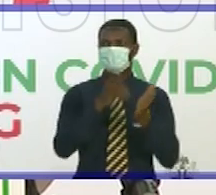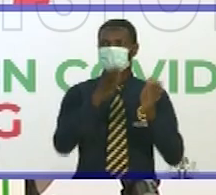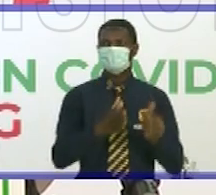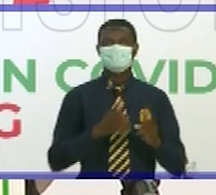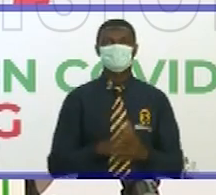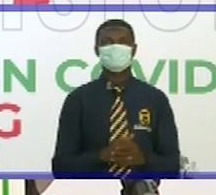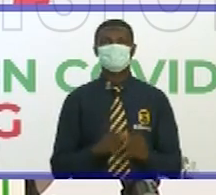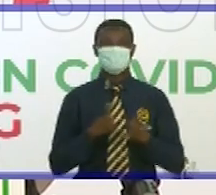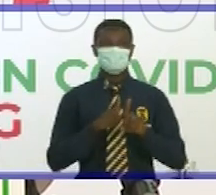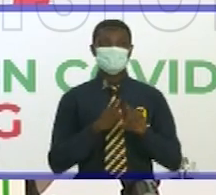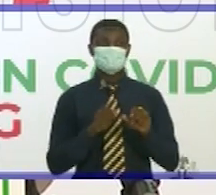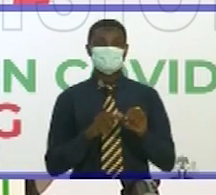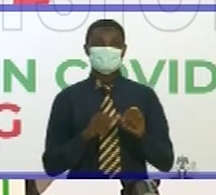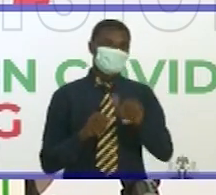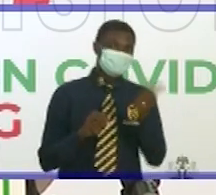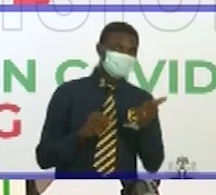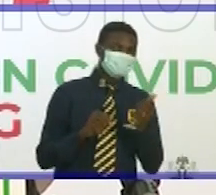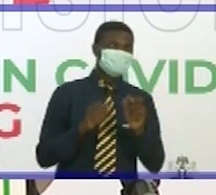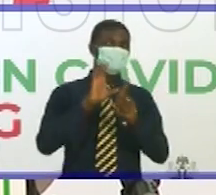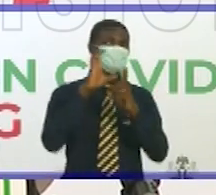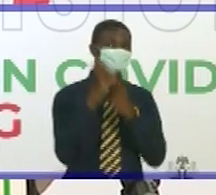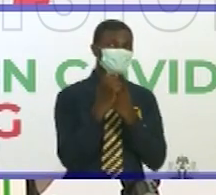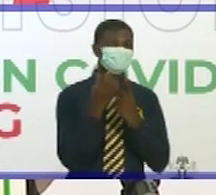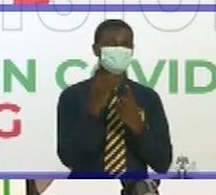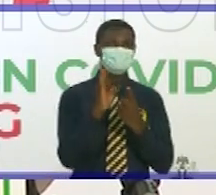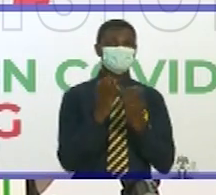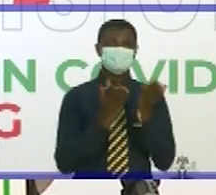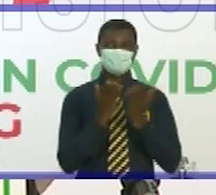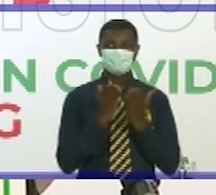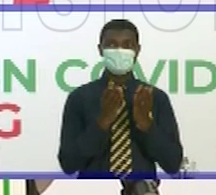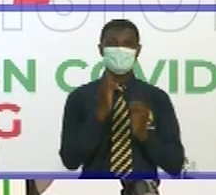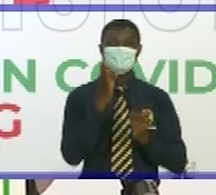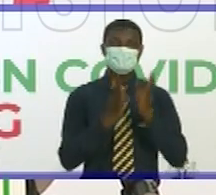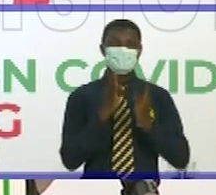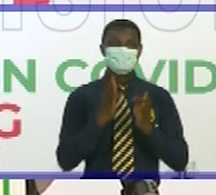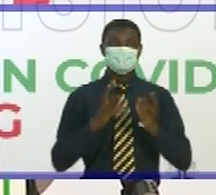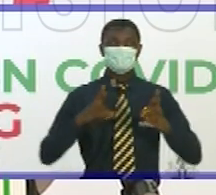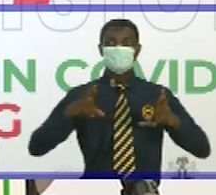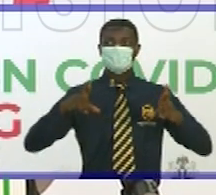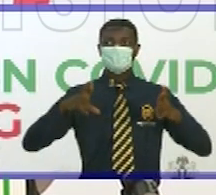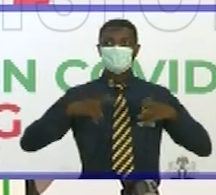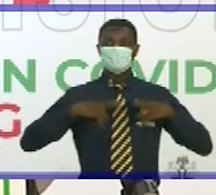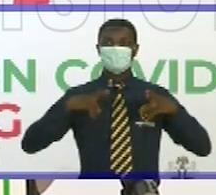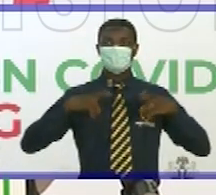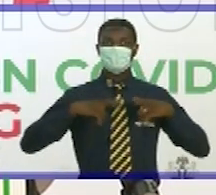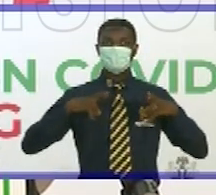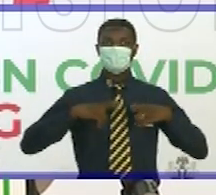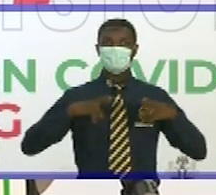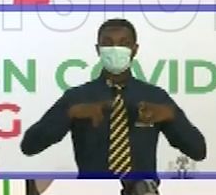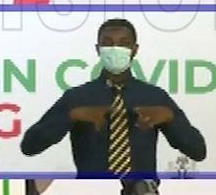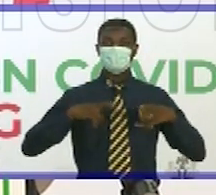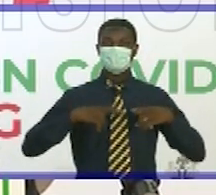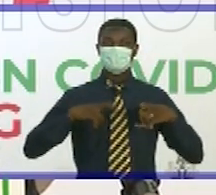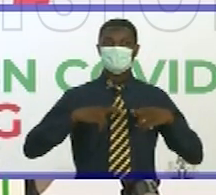ara condition of service na ni pe ti won ba te fe feyinti kini o ma je eto